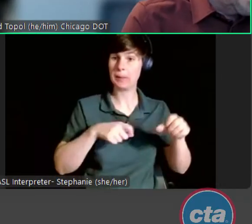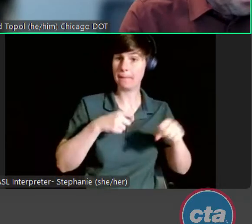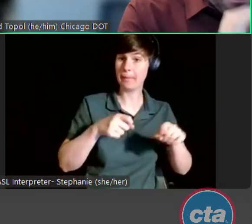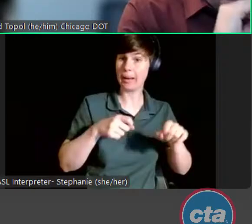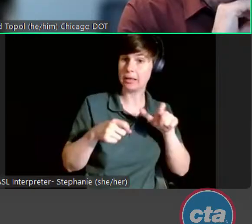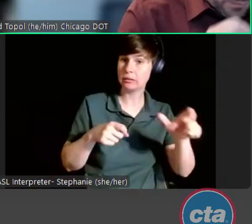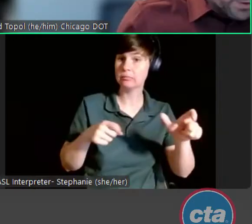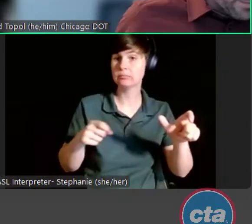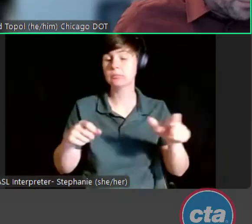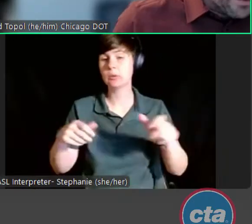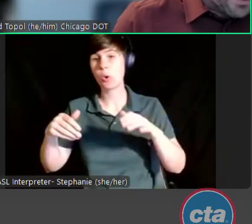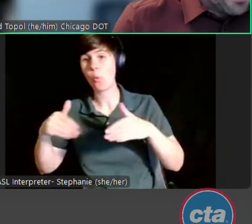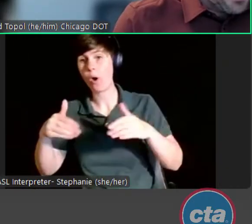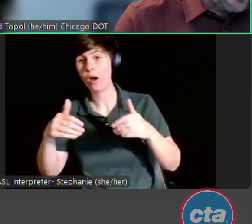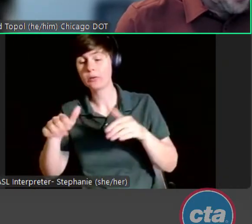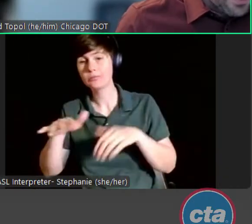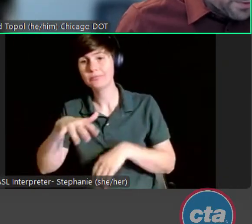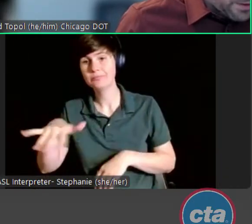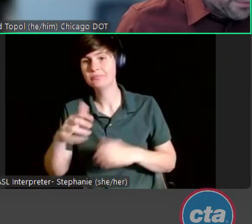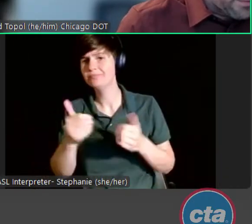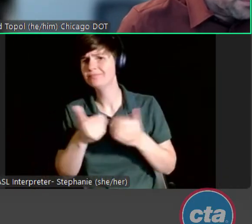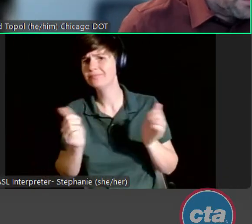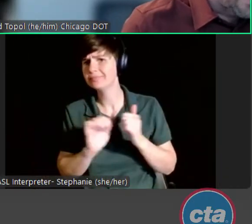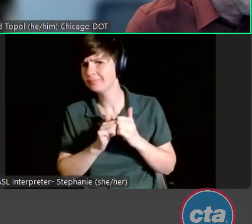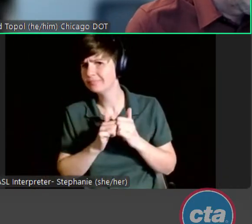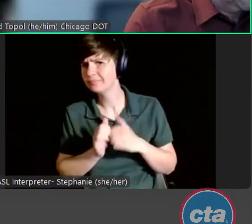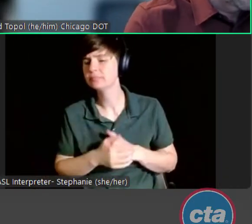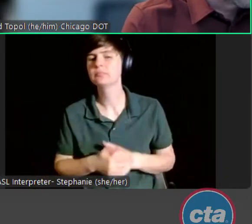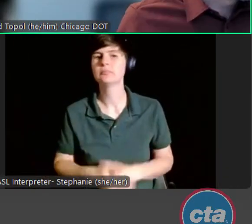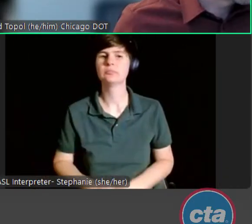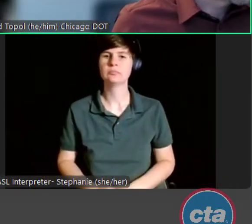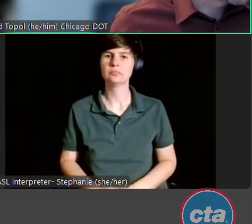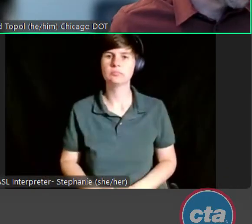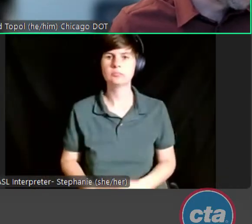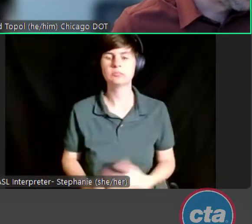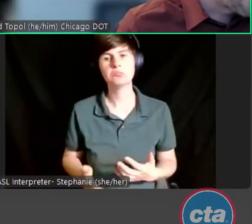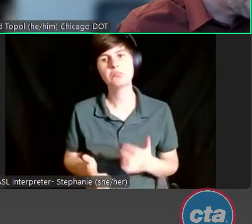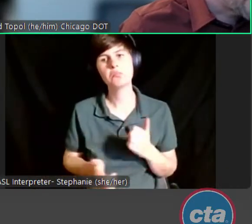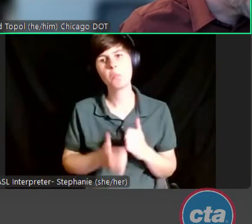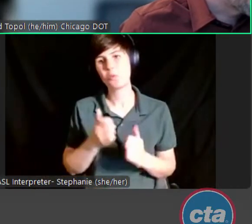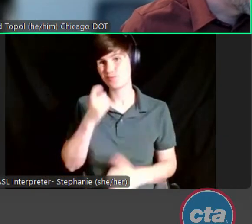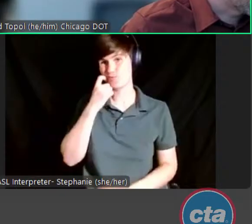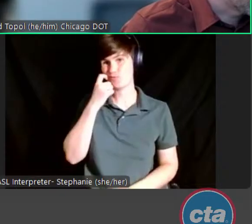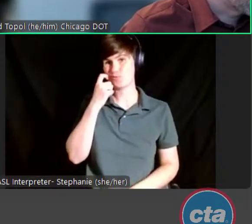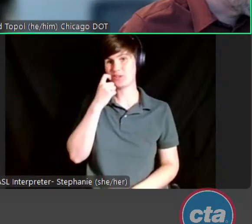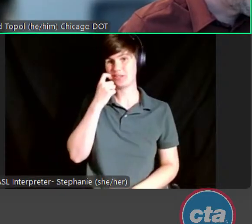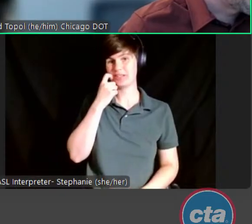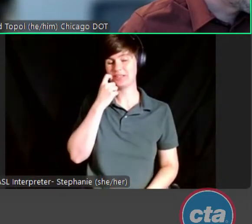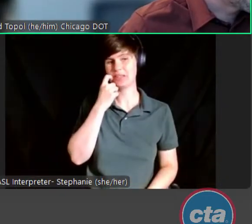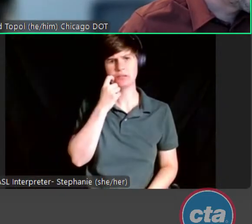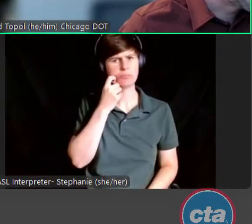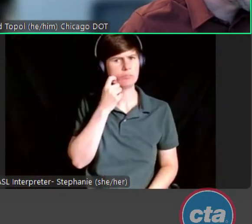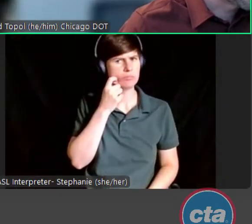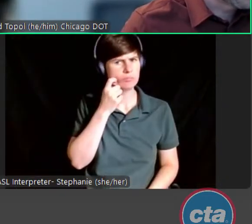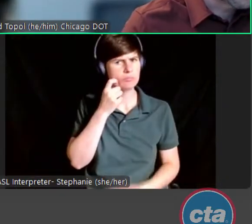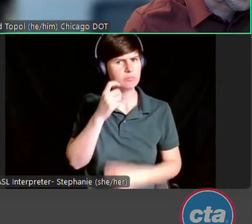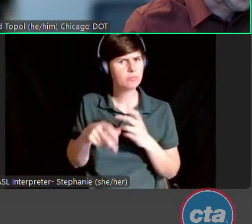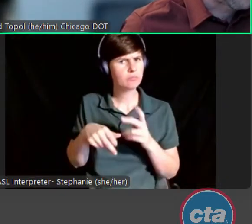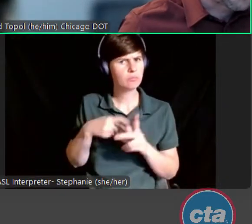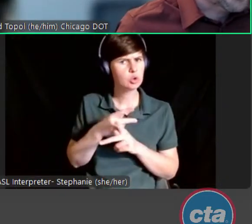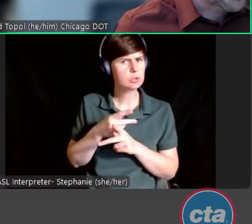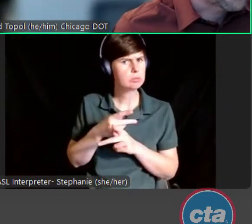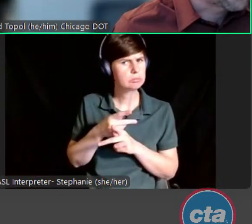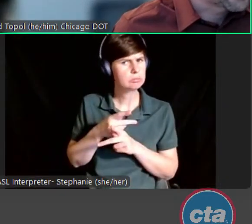space. You know, I'm sure many of you, well, in the most recent version of ProAg, it doesn't